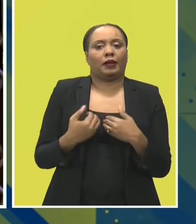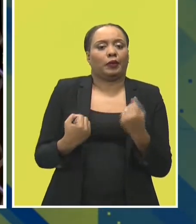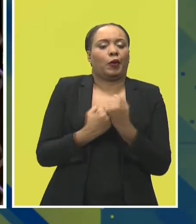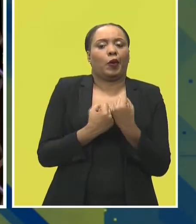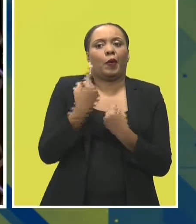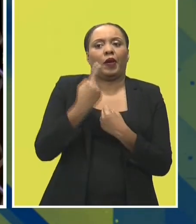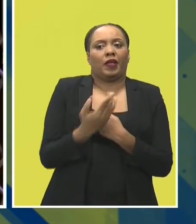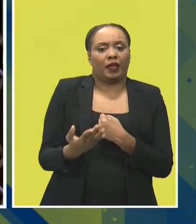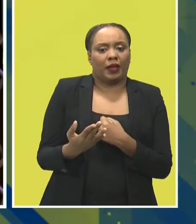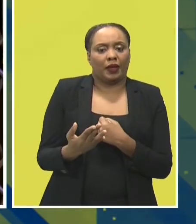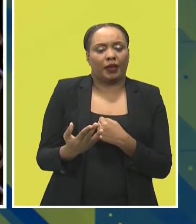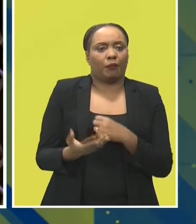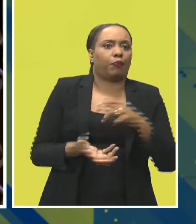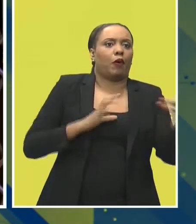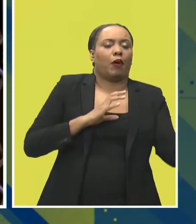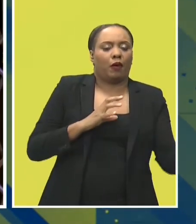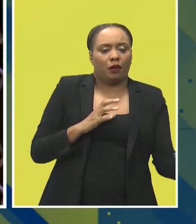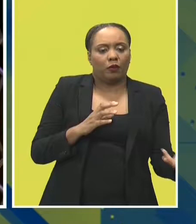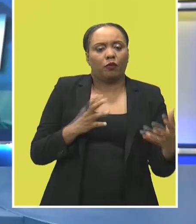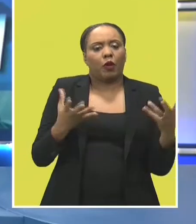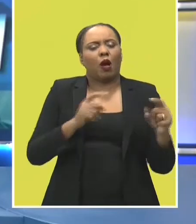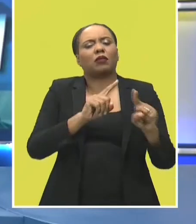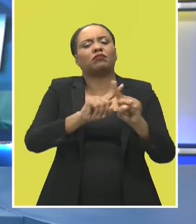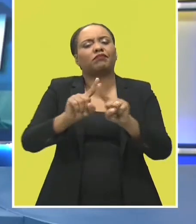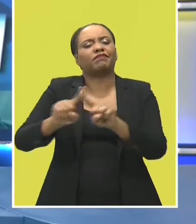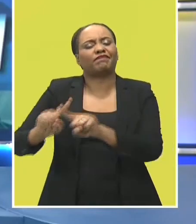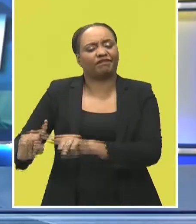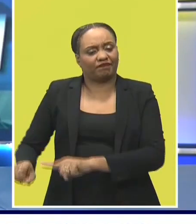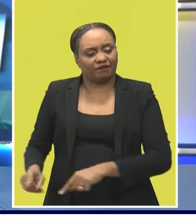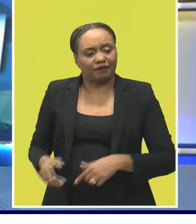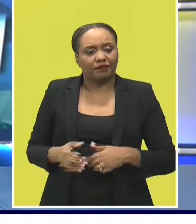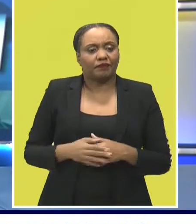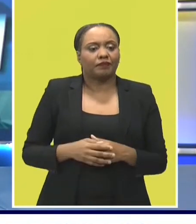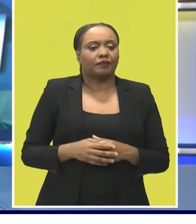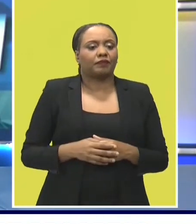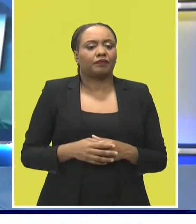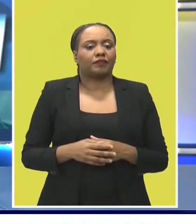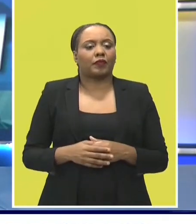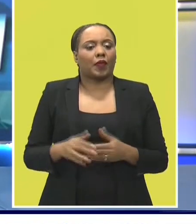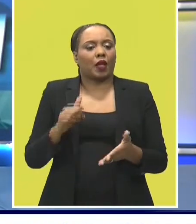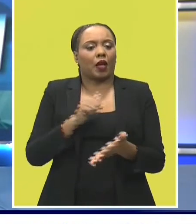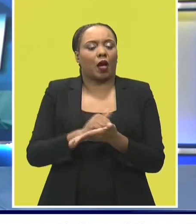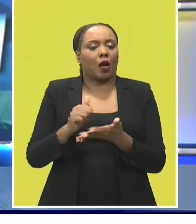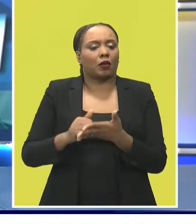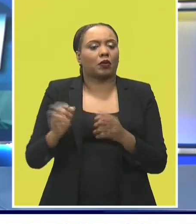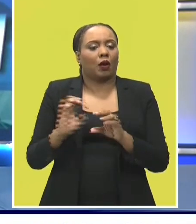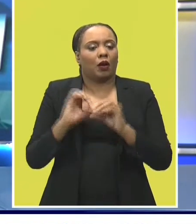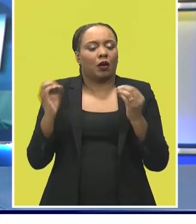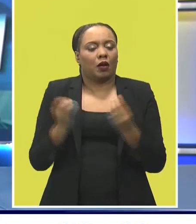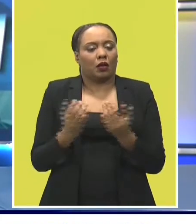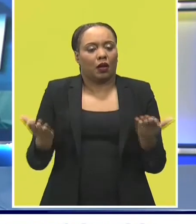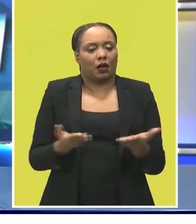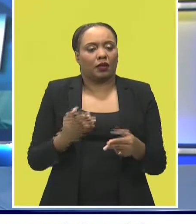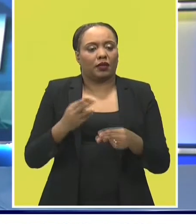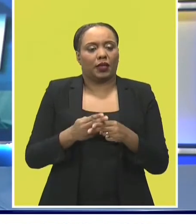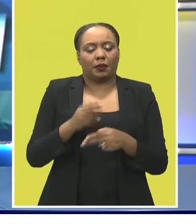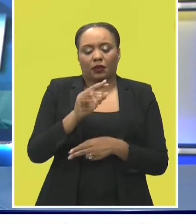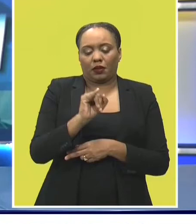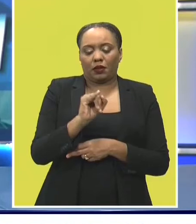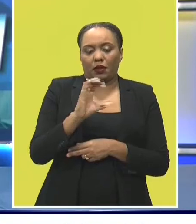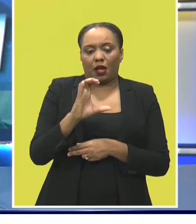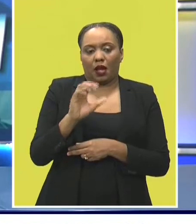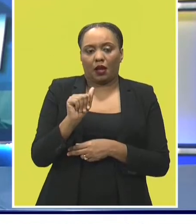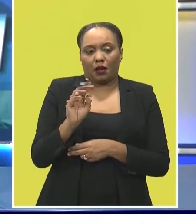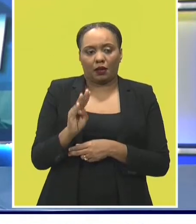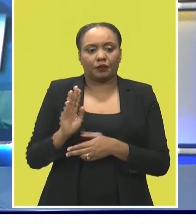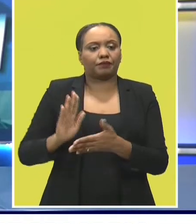blows hard, we risk of falling. The Institute of Chartered Accountants of Barbados, or ICAP, has praised government